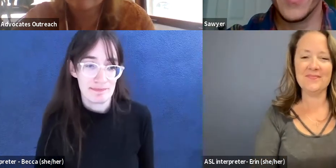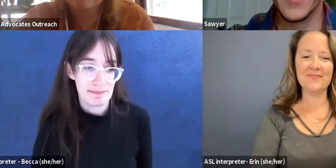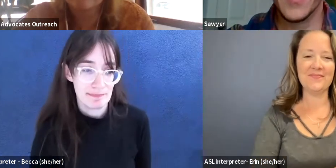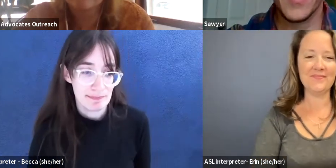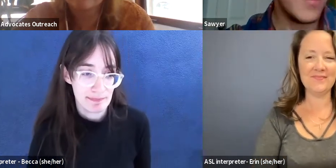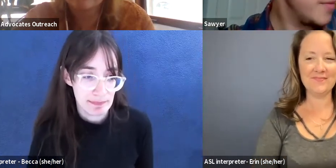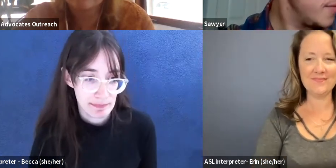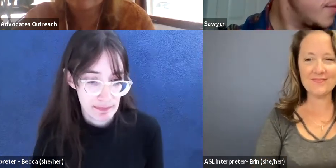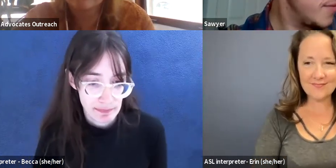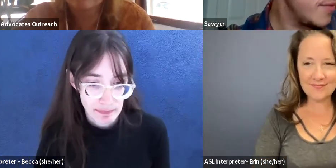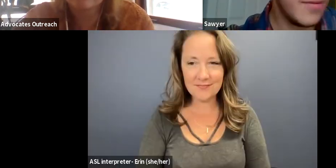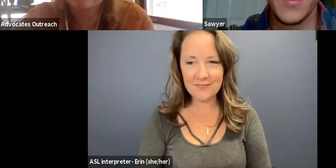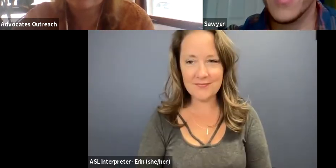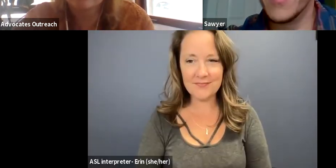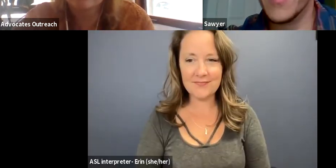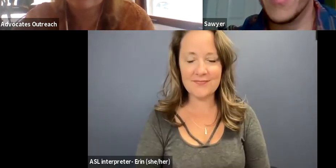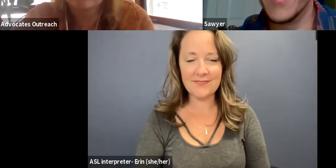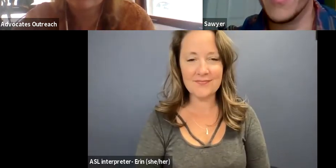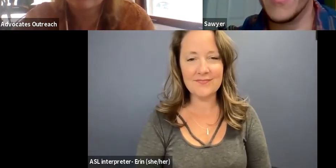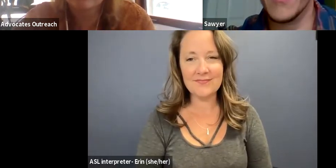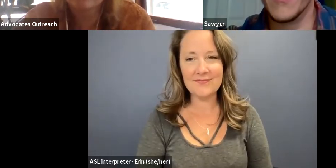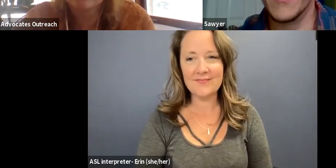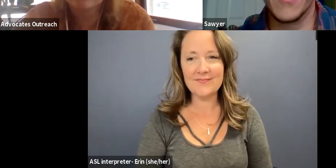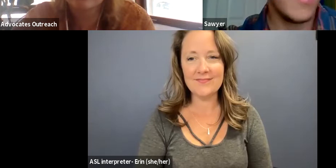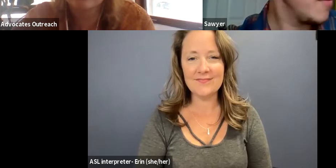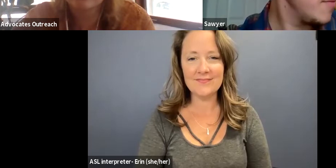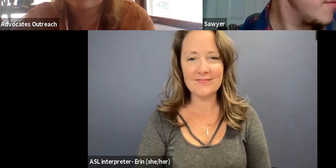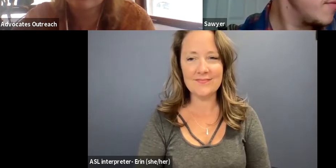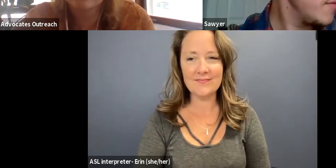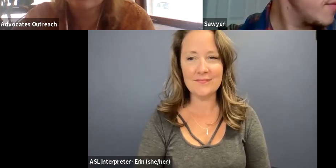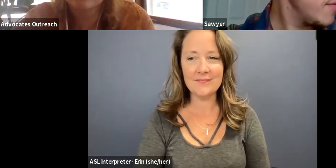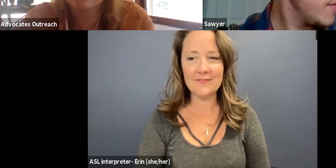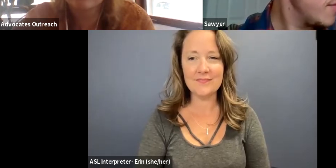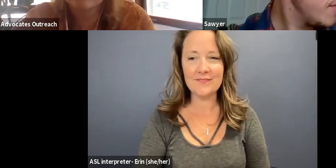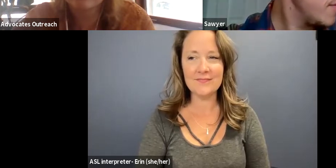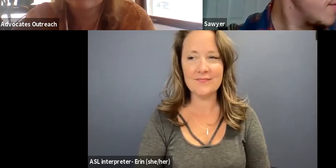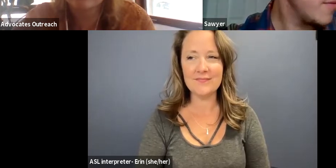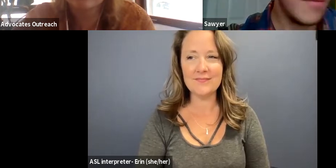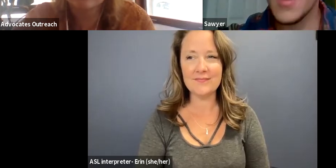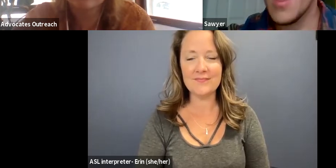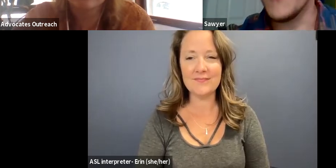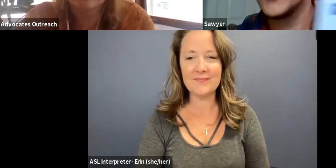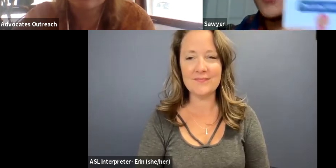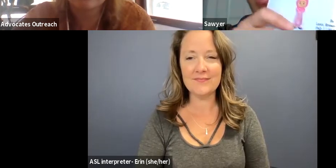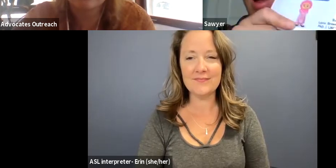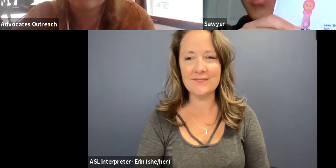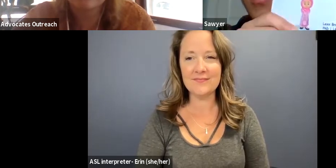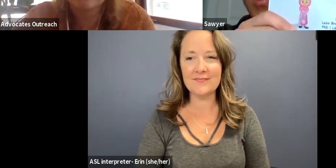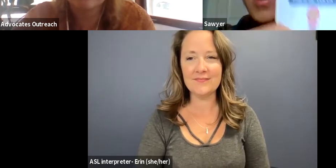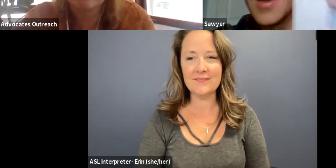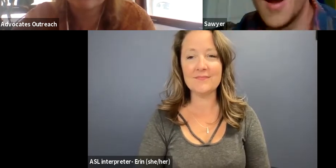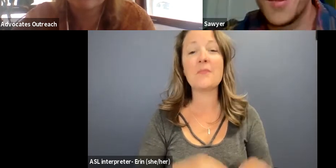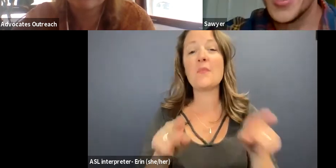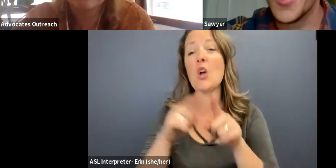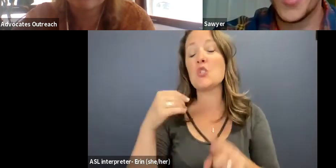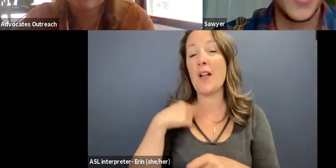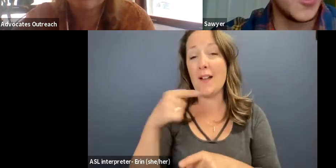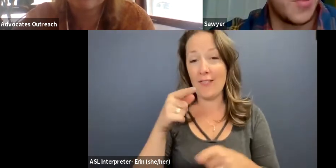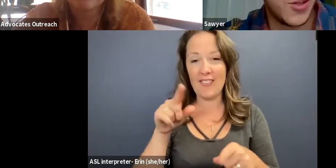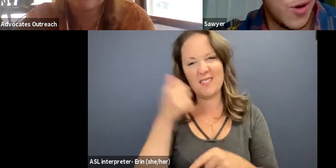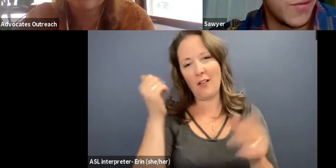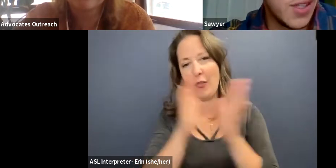to talk about like, how private parts are private. And there's times when it's okay to be naked and when we need